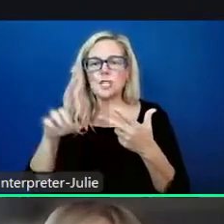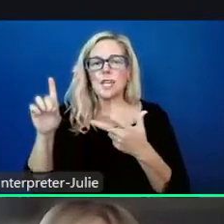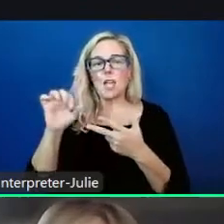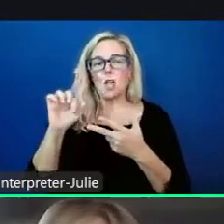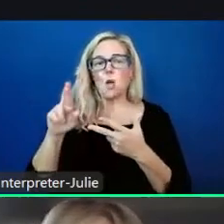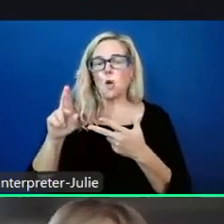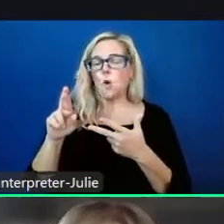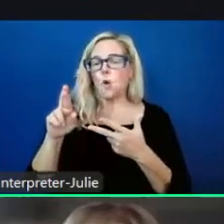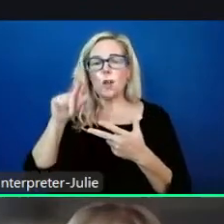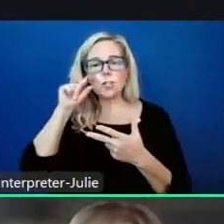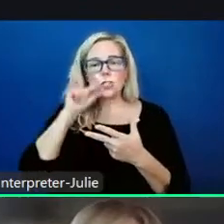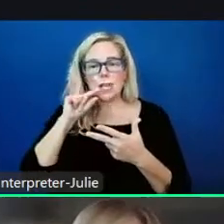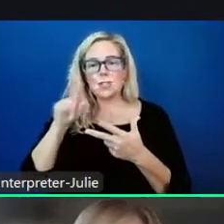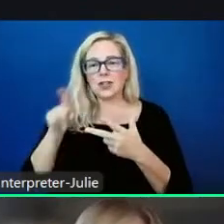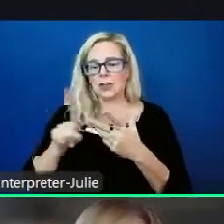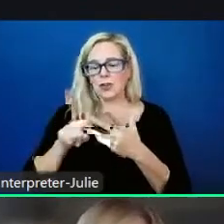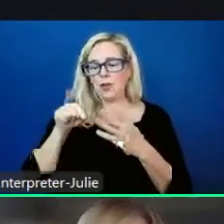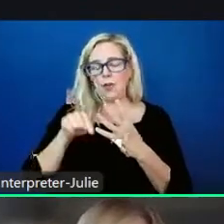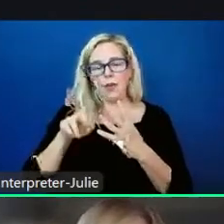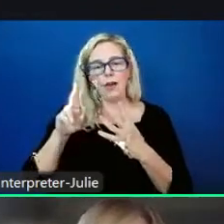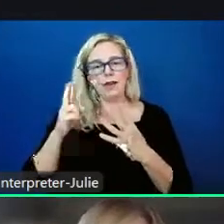disability.